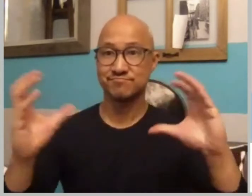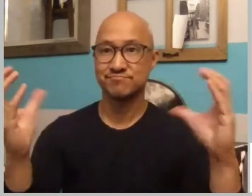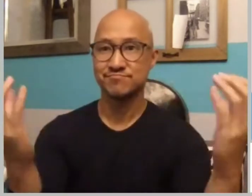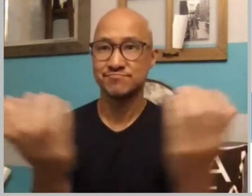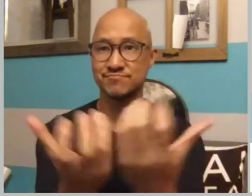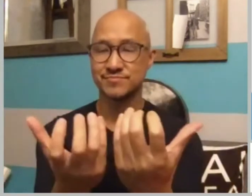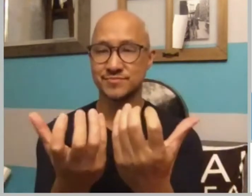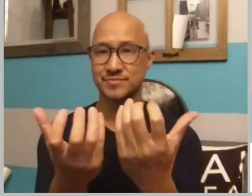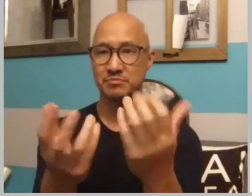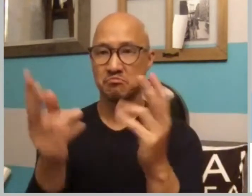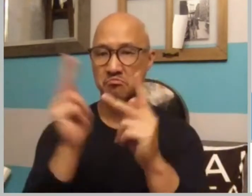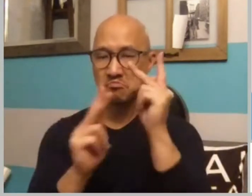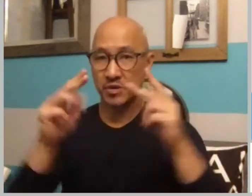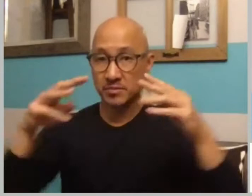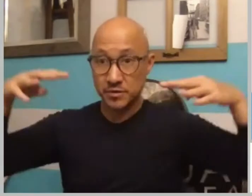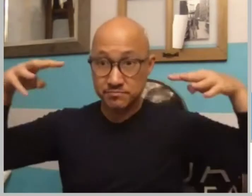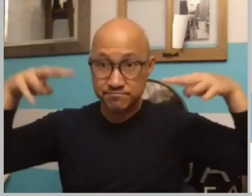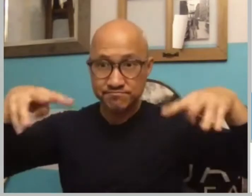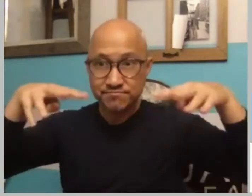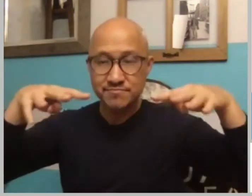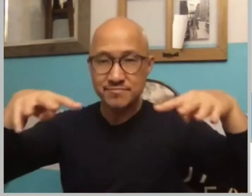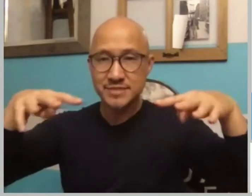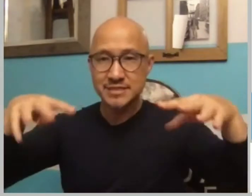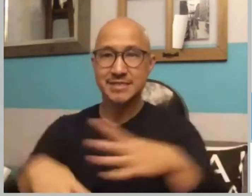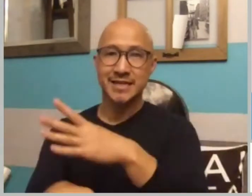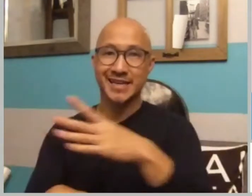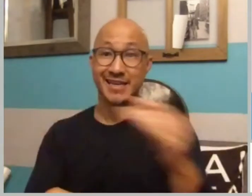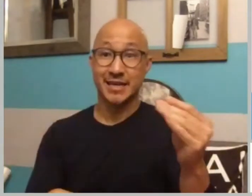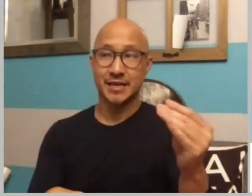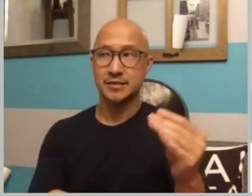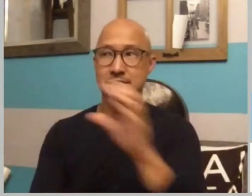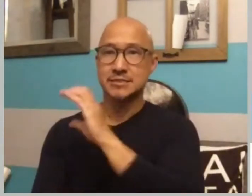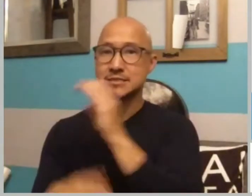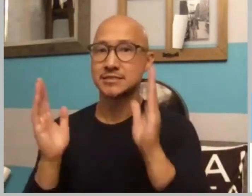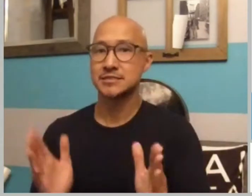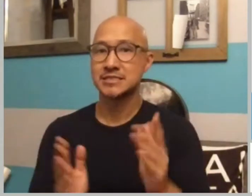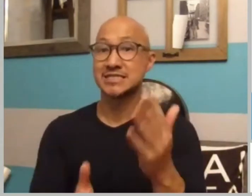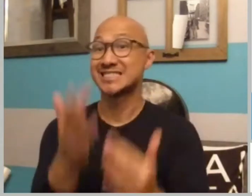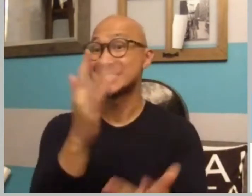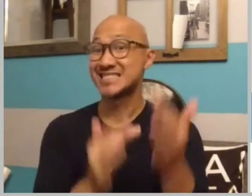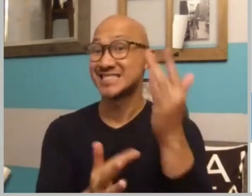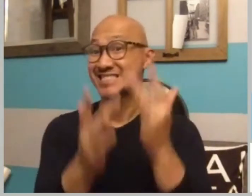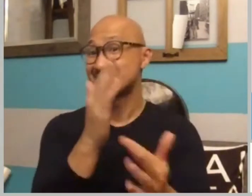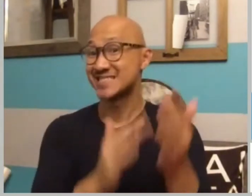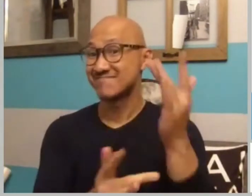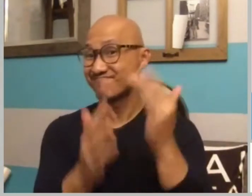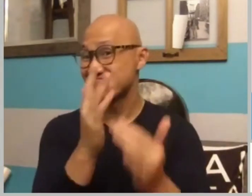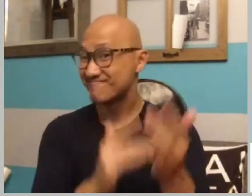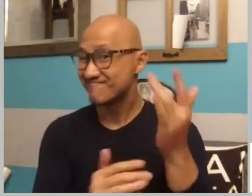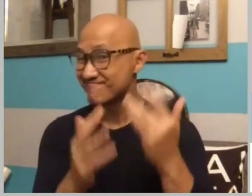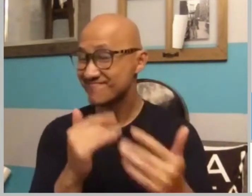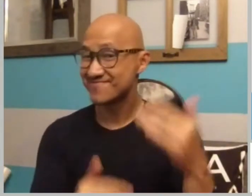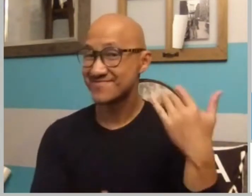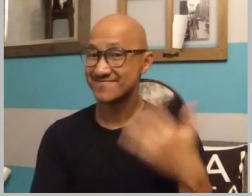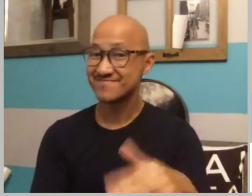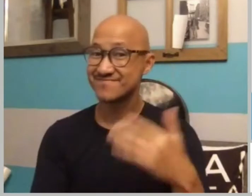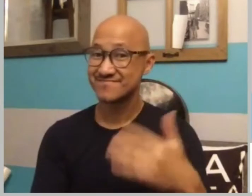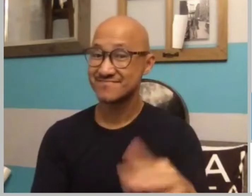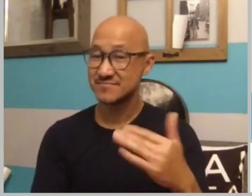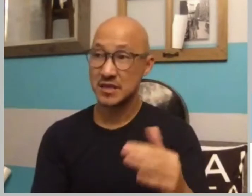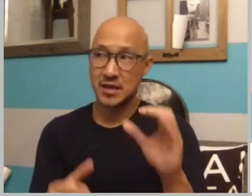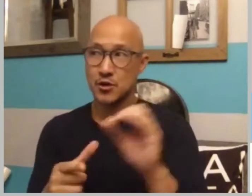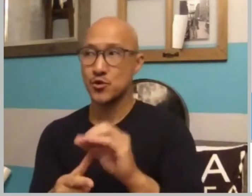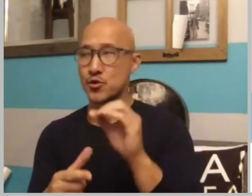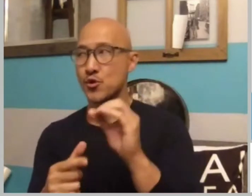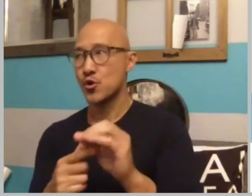animals. As you can see, for some of the young kids out there, you see, really for all of us, the